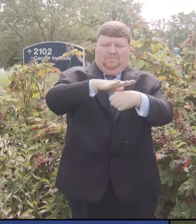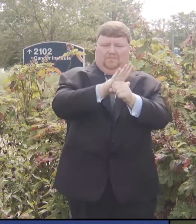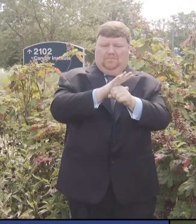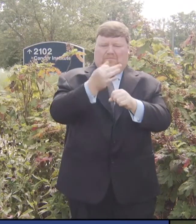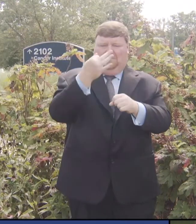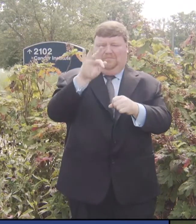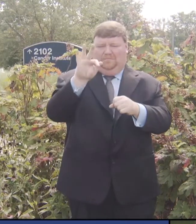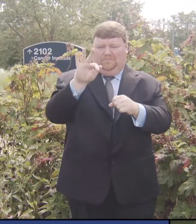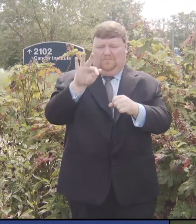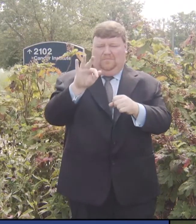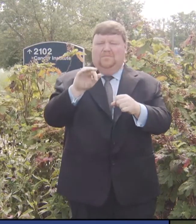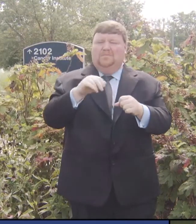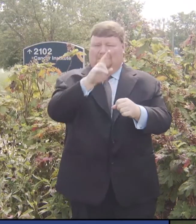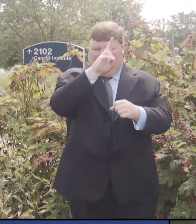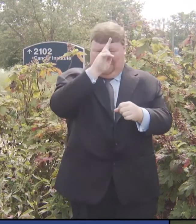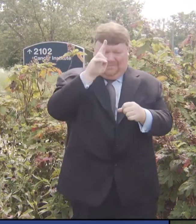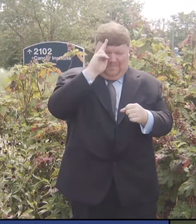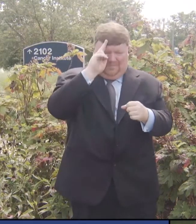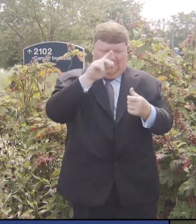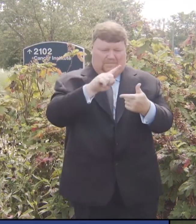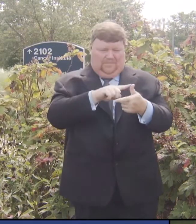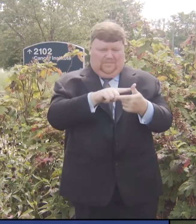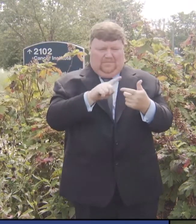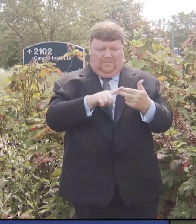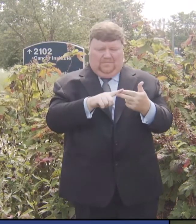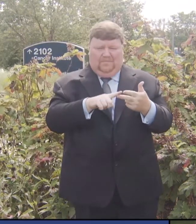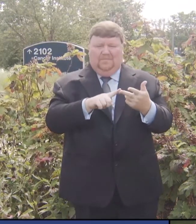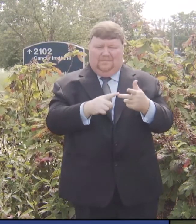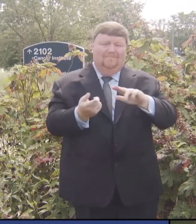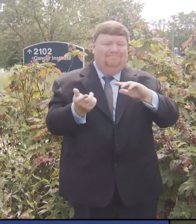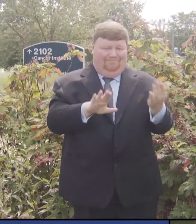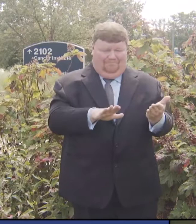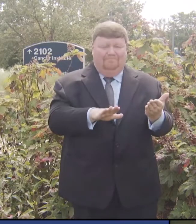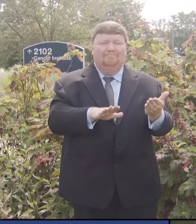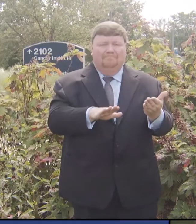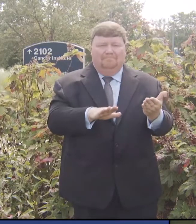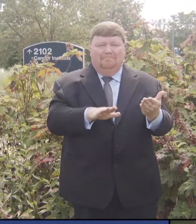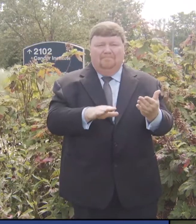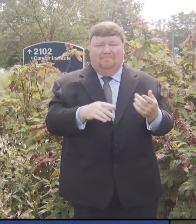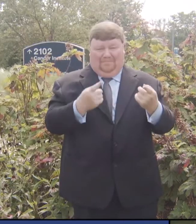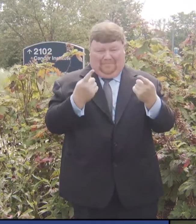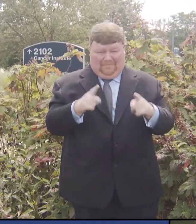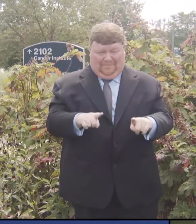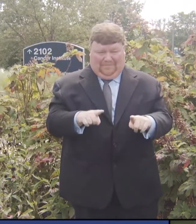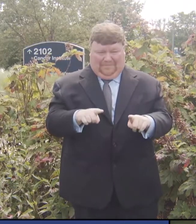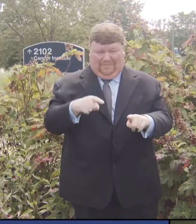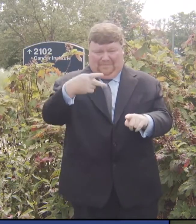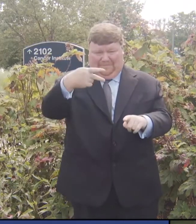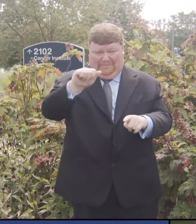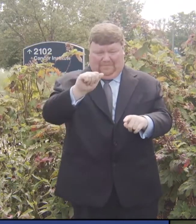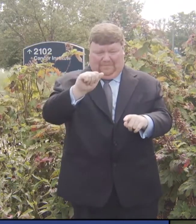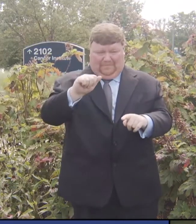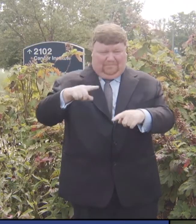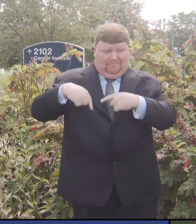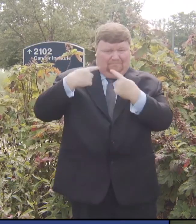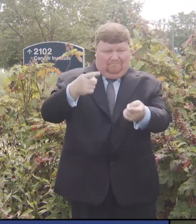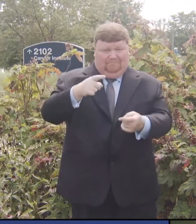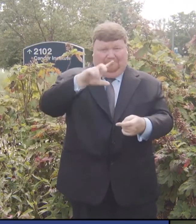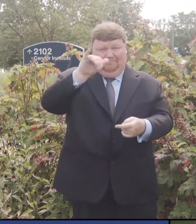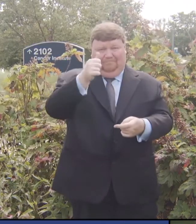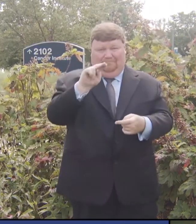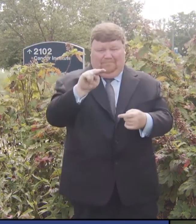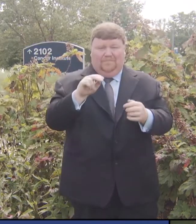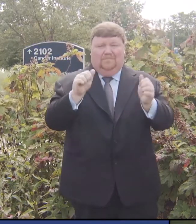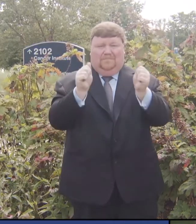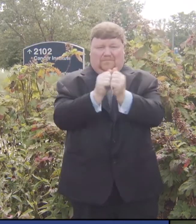related cases, hospitalizations, and deaths occurring in Pennsylvania since January occurred